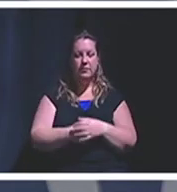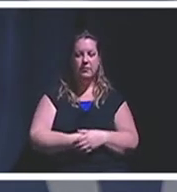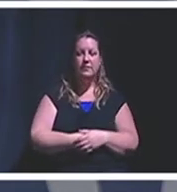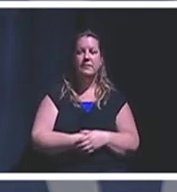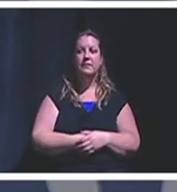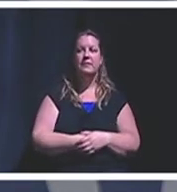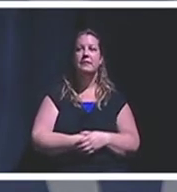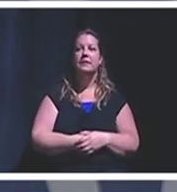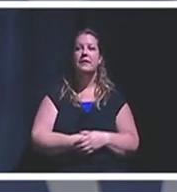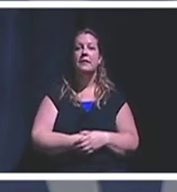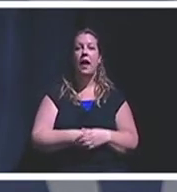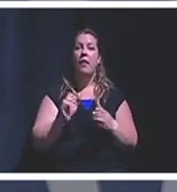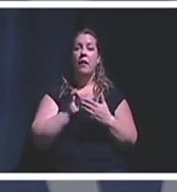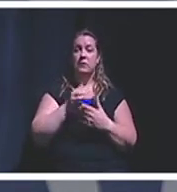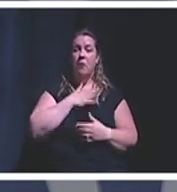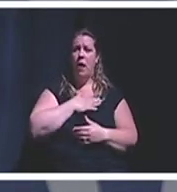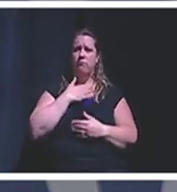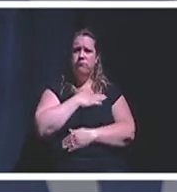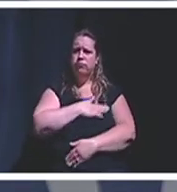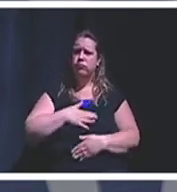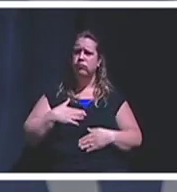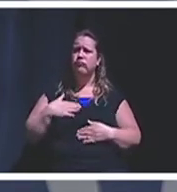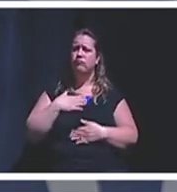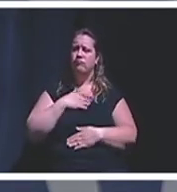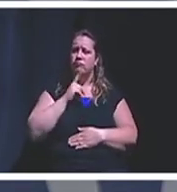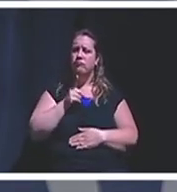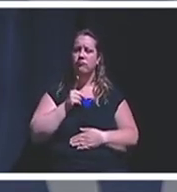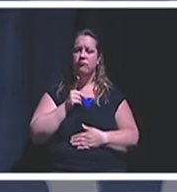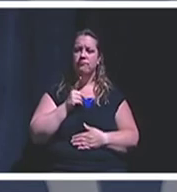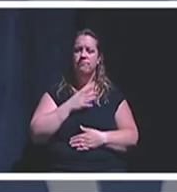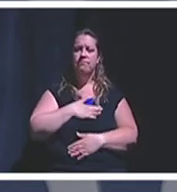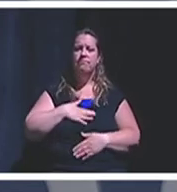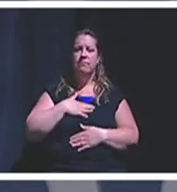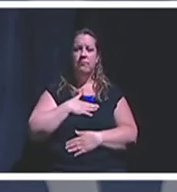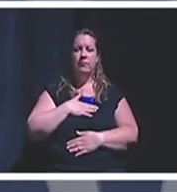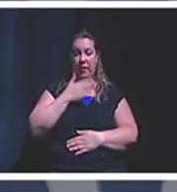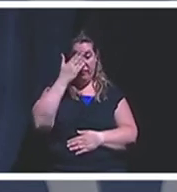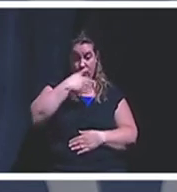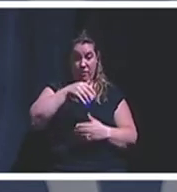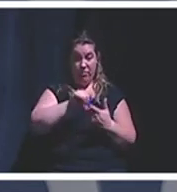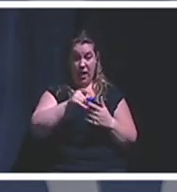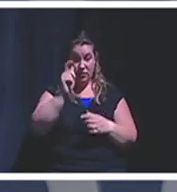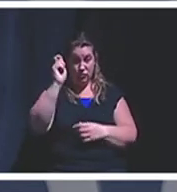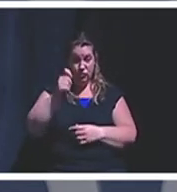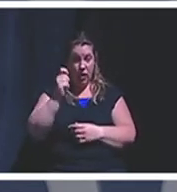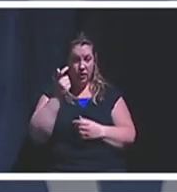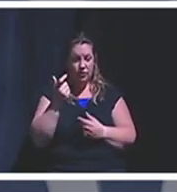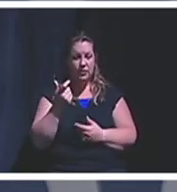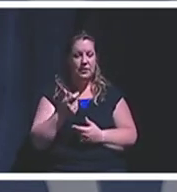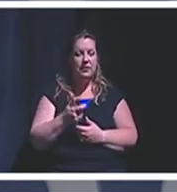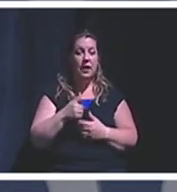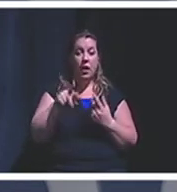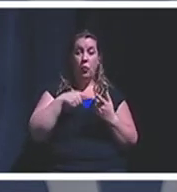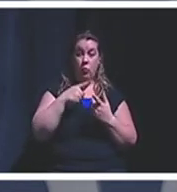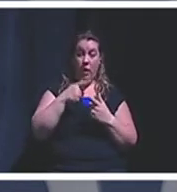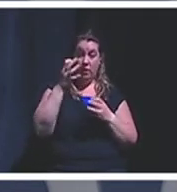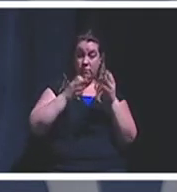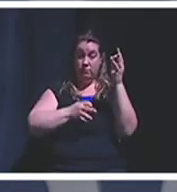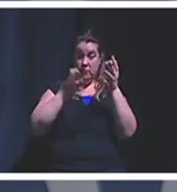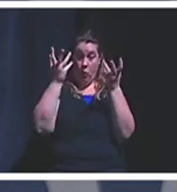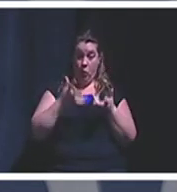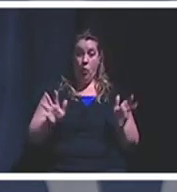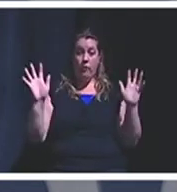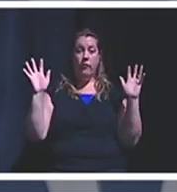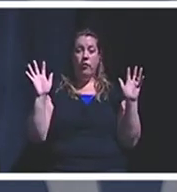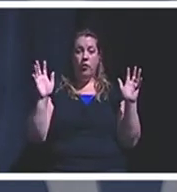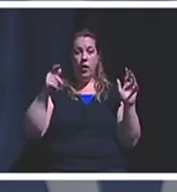It was an absolute pleasure litigating the case before that judge. And after the trial was over, the judge called